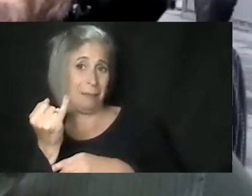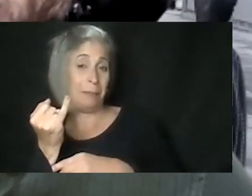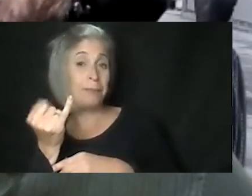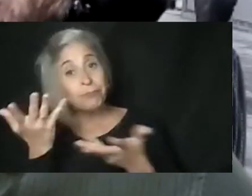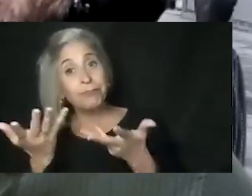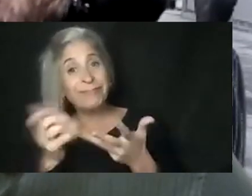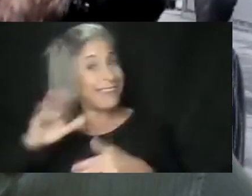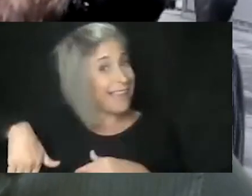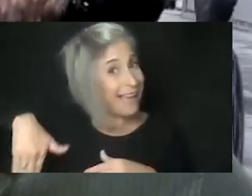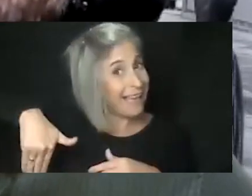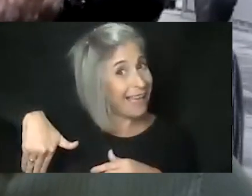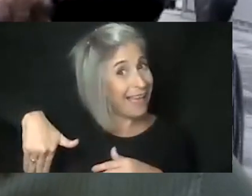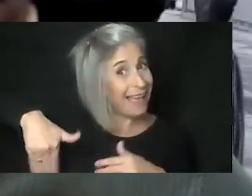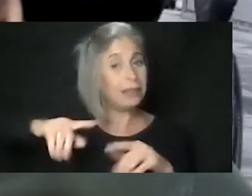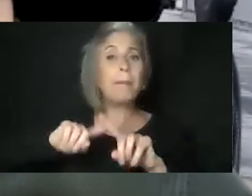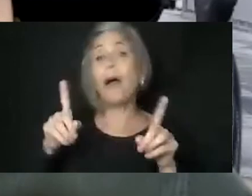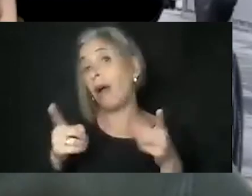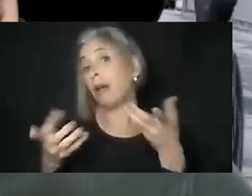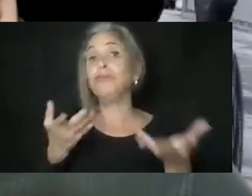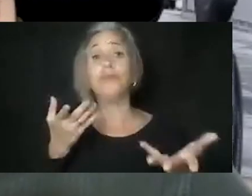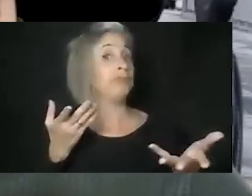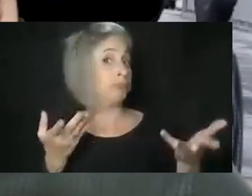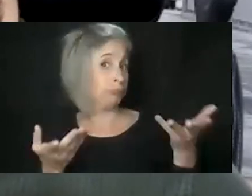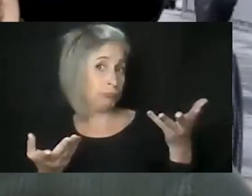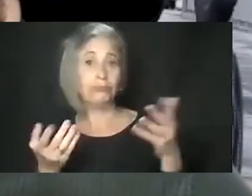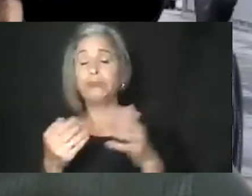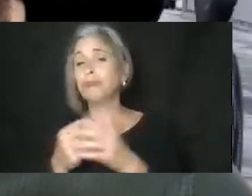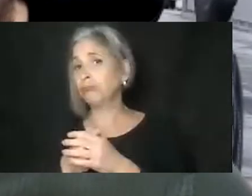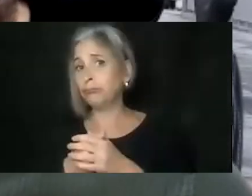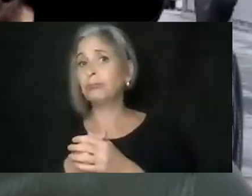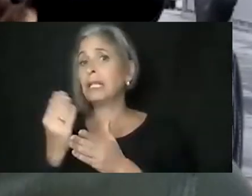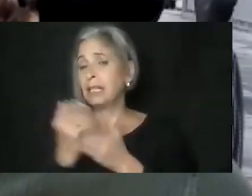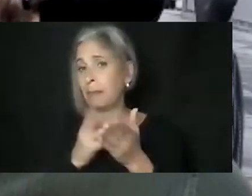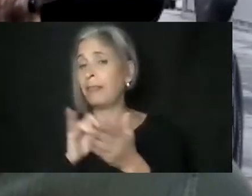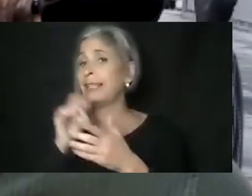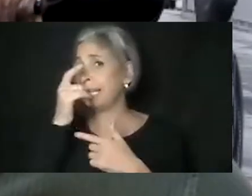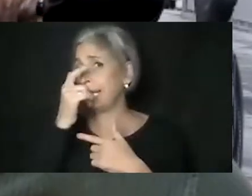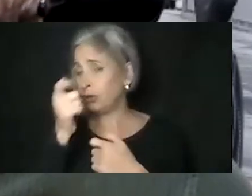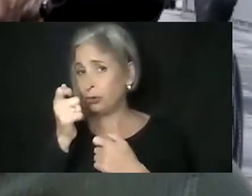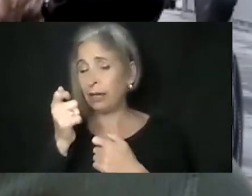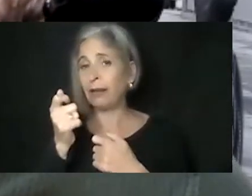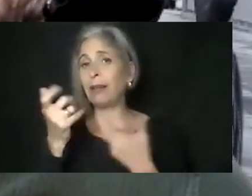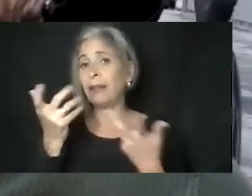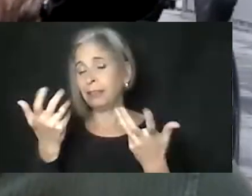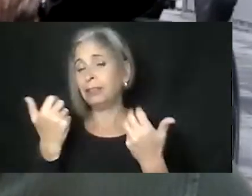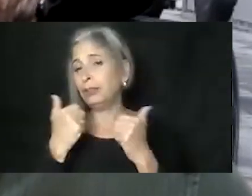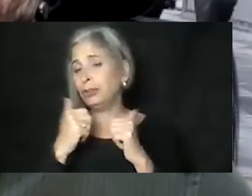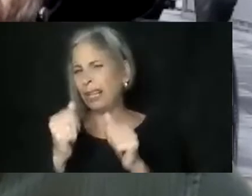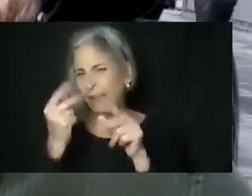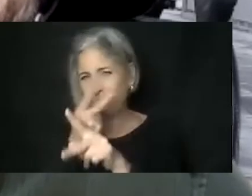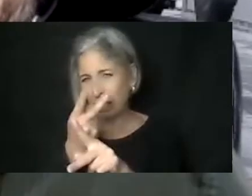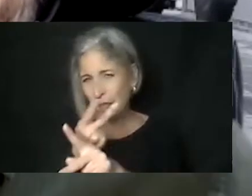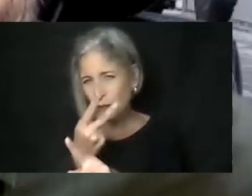Quite yet, and it's certainly something interesting to consider and sort of trying to figure